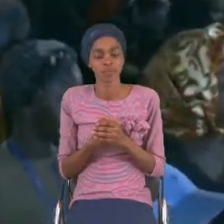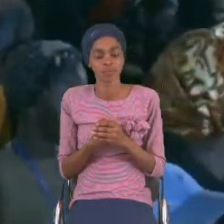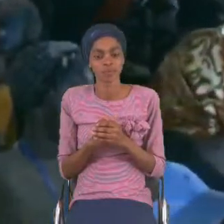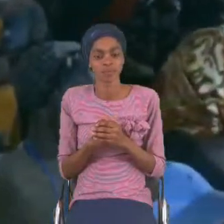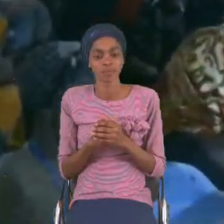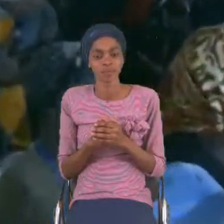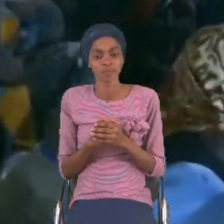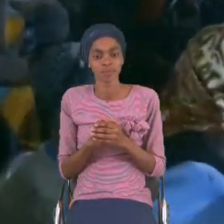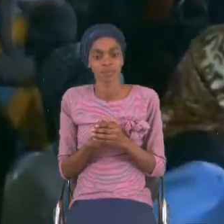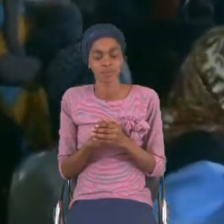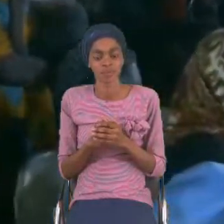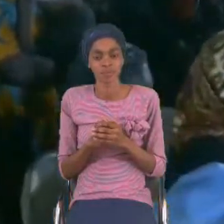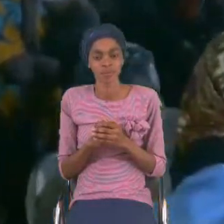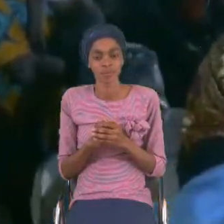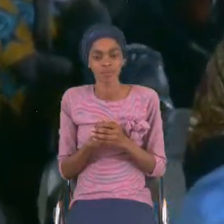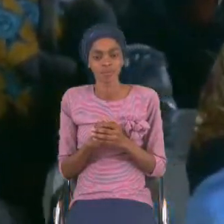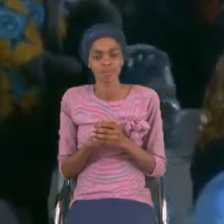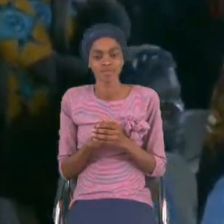Who else